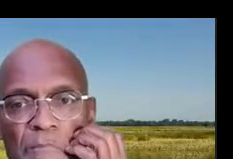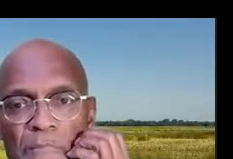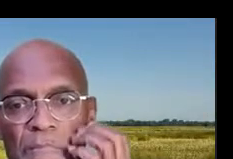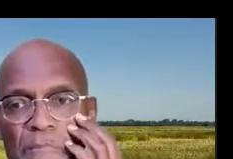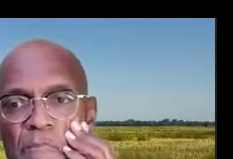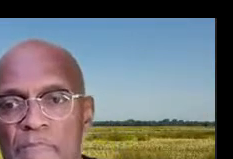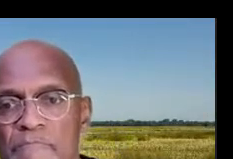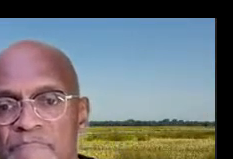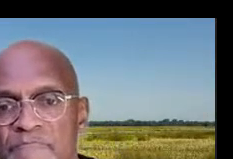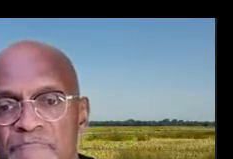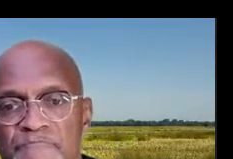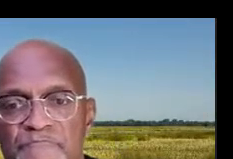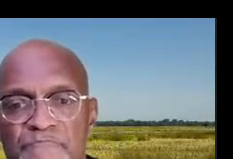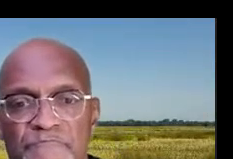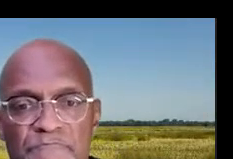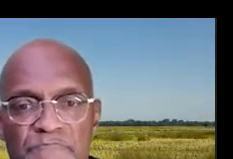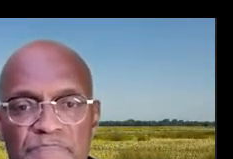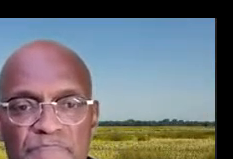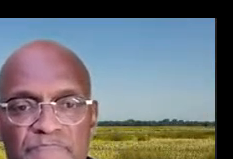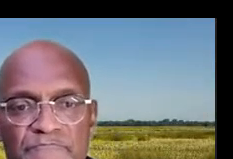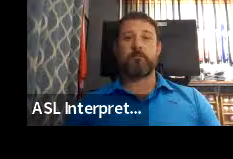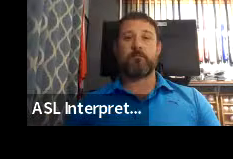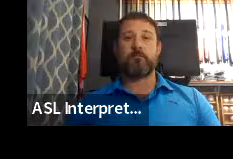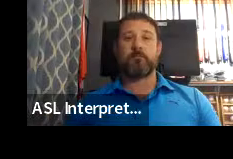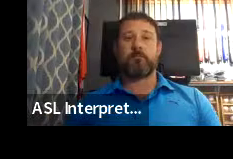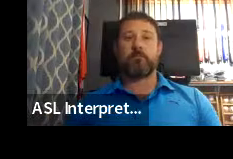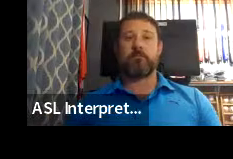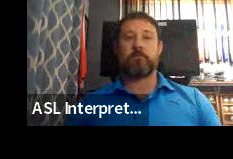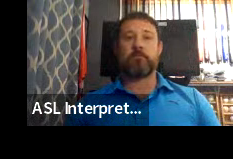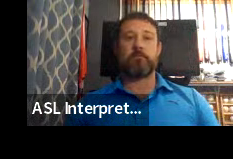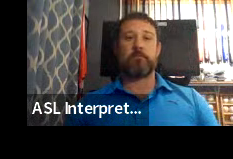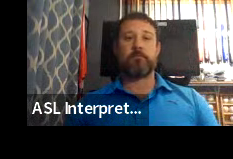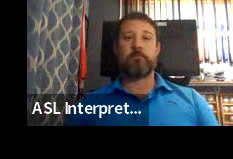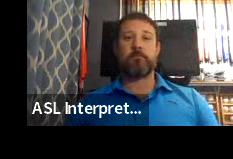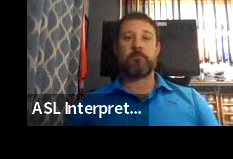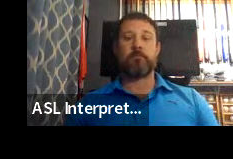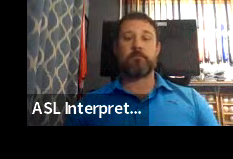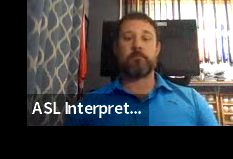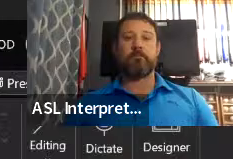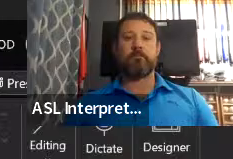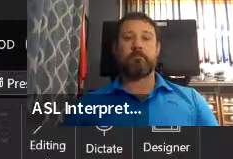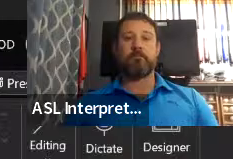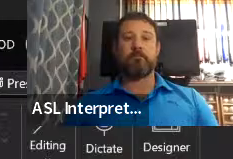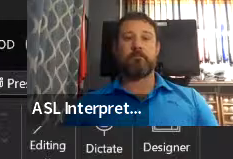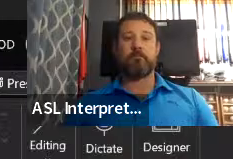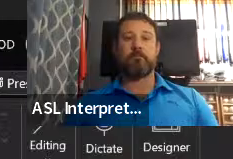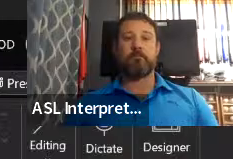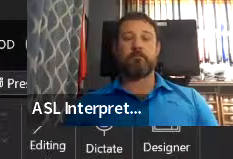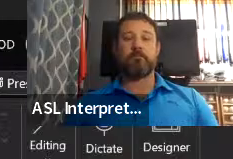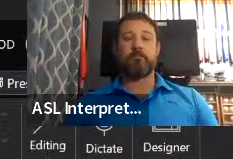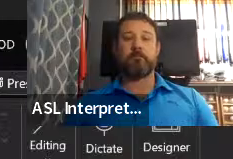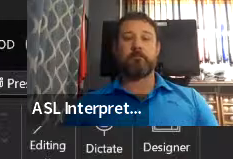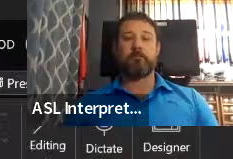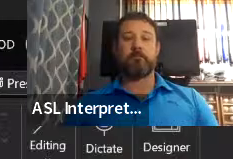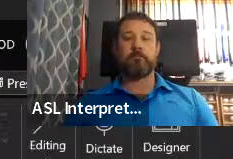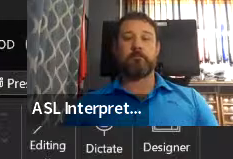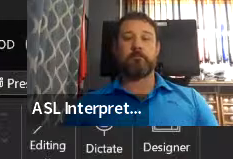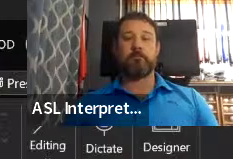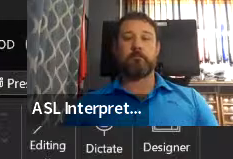Good evening and welcome to the 32nd